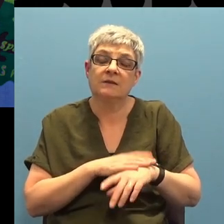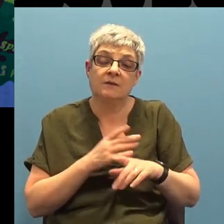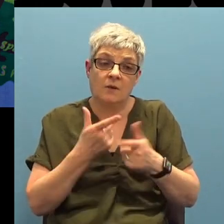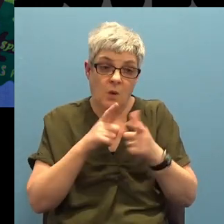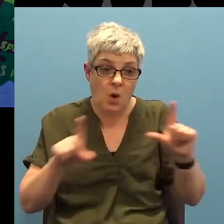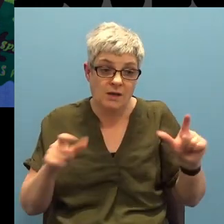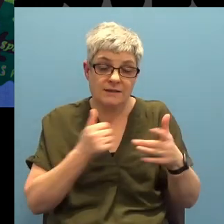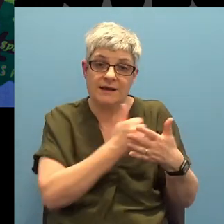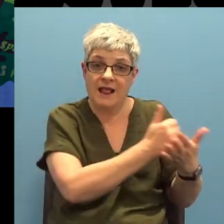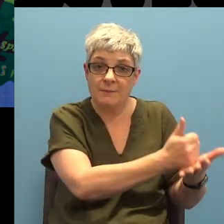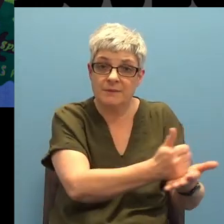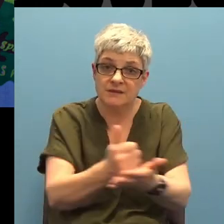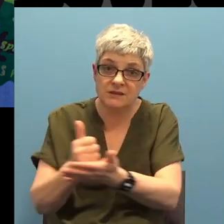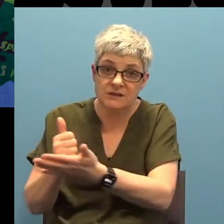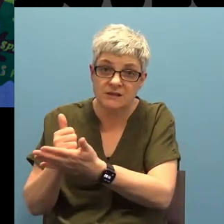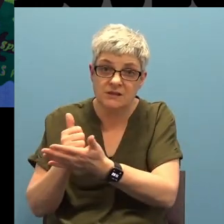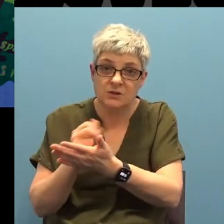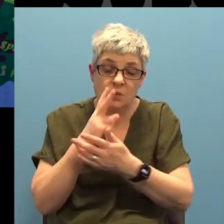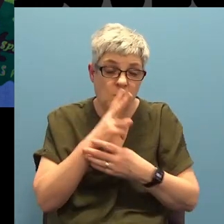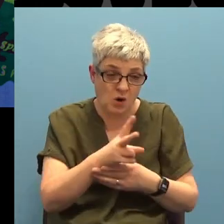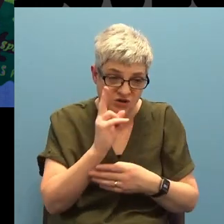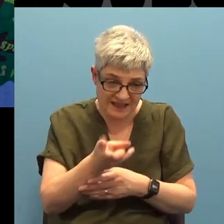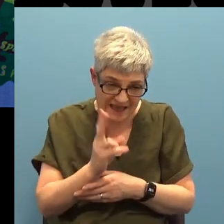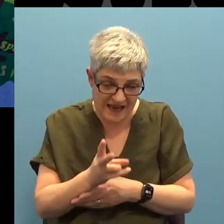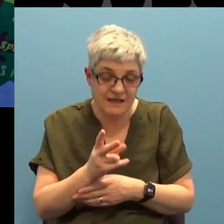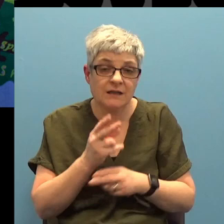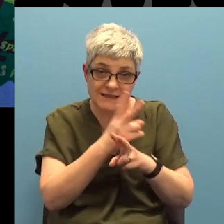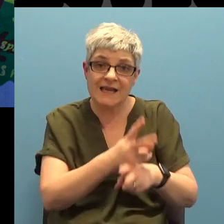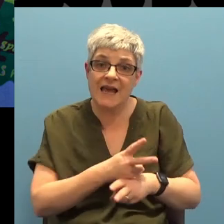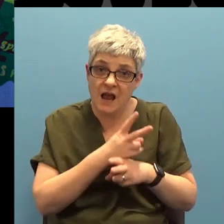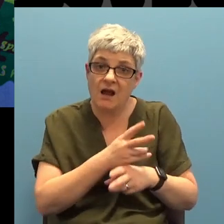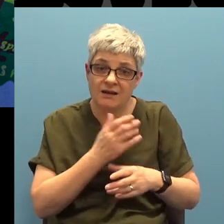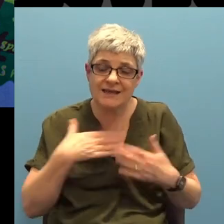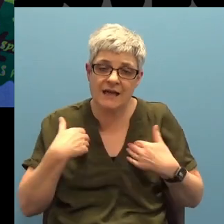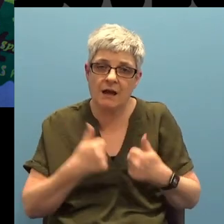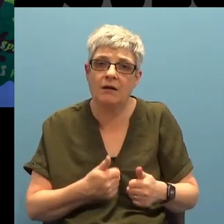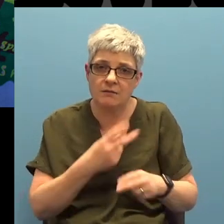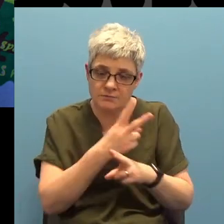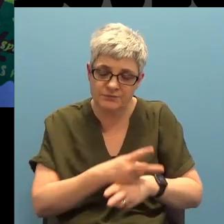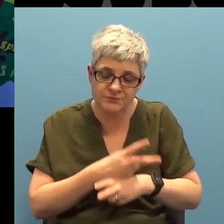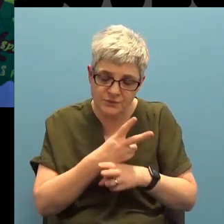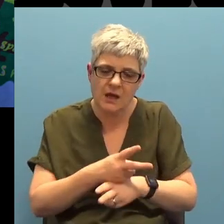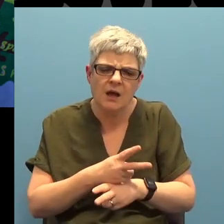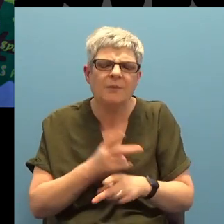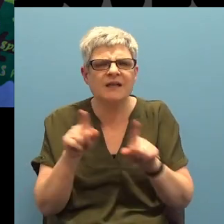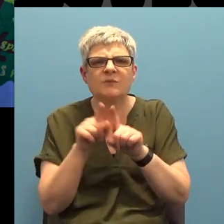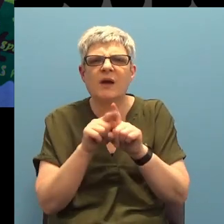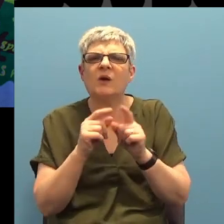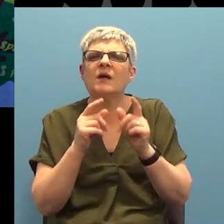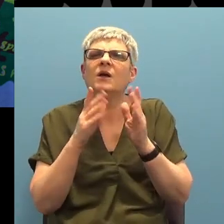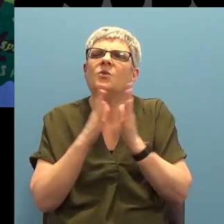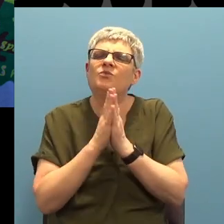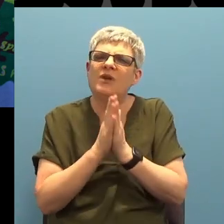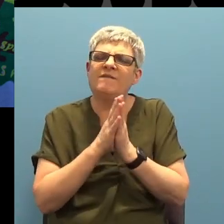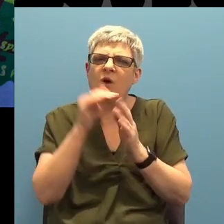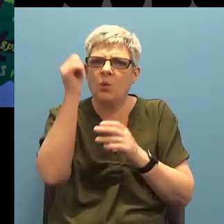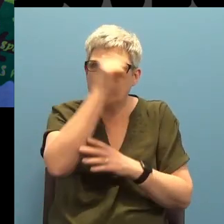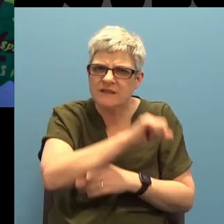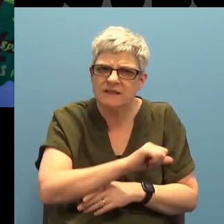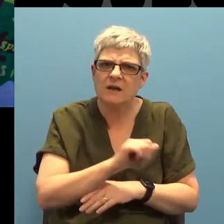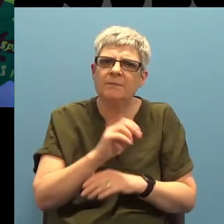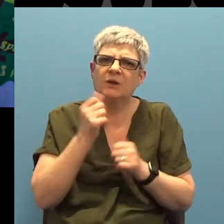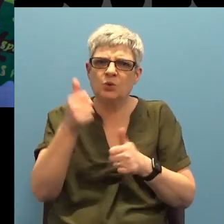Lord, help us to watch out again and to care. But also we pray for wisdom and good sense to prevail,